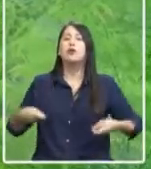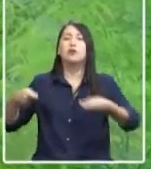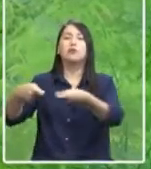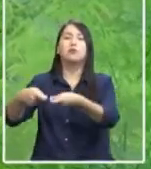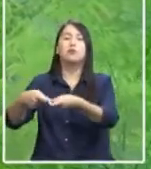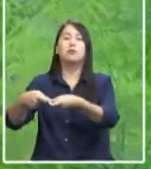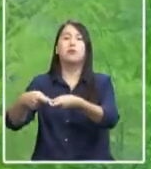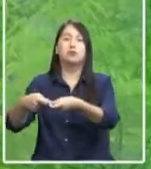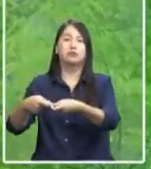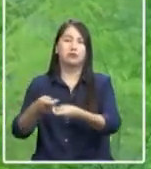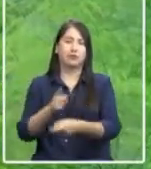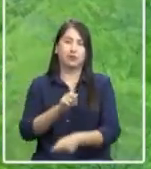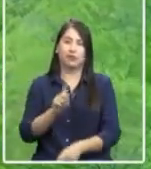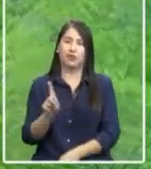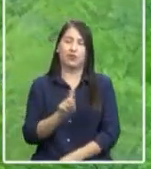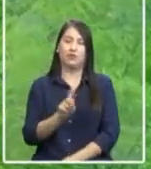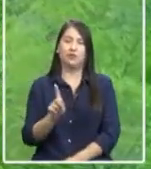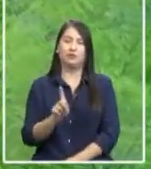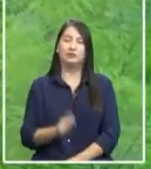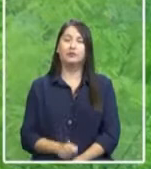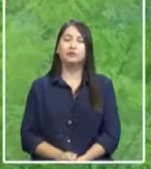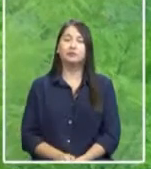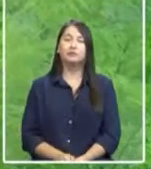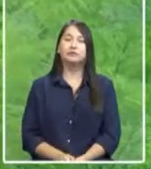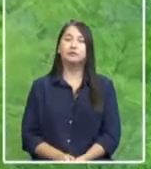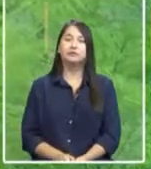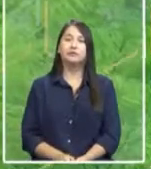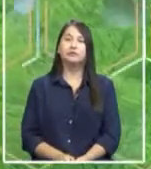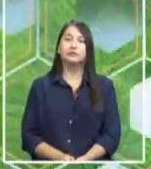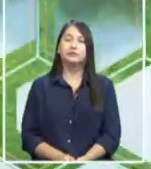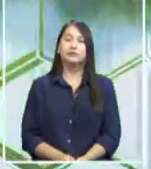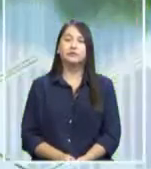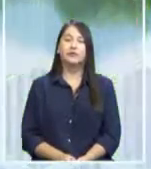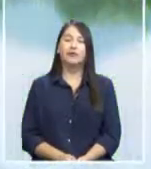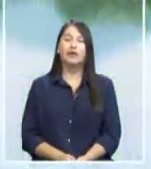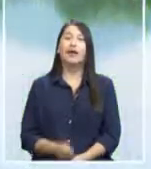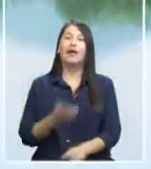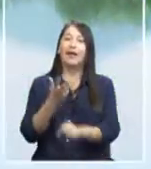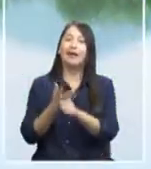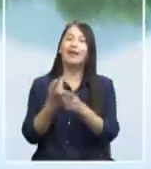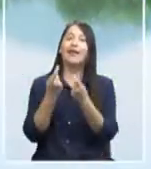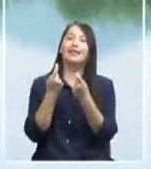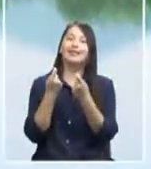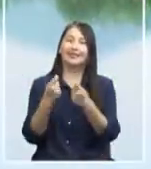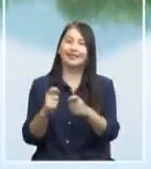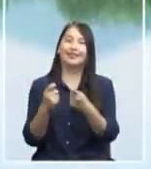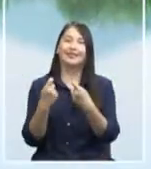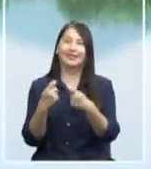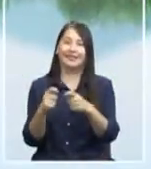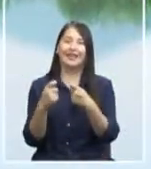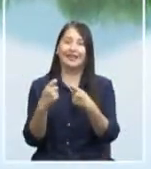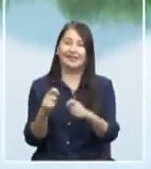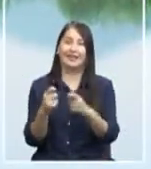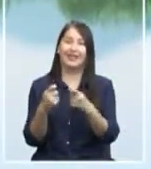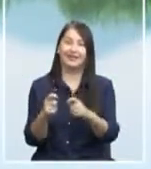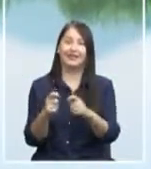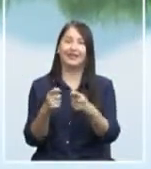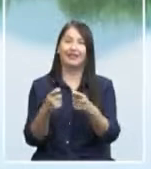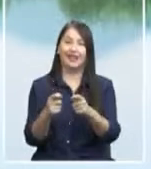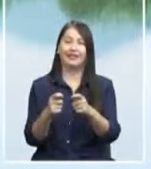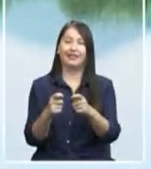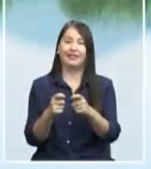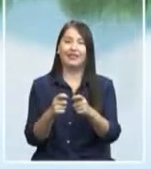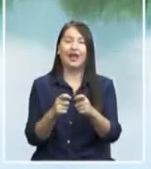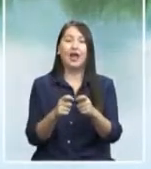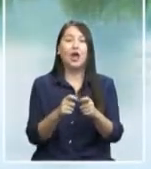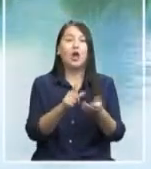rebuild themselves, the fish population. And it is important to have marine protected areas, which Chile has